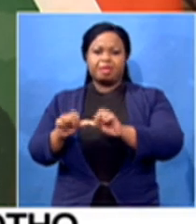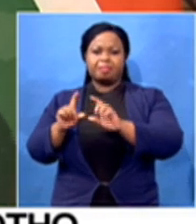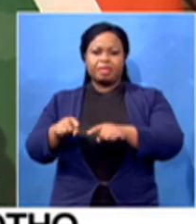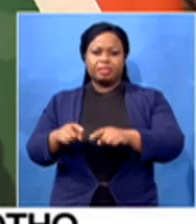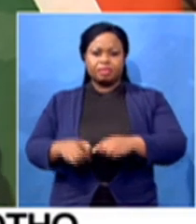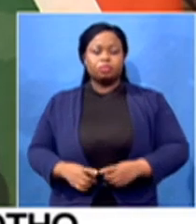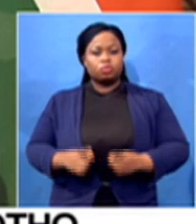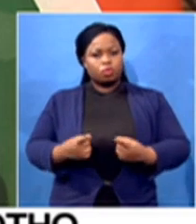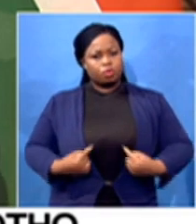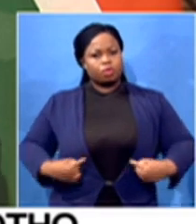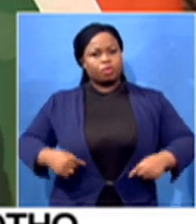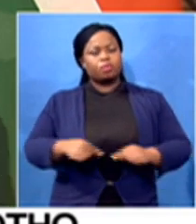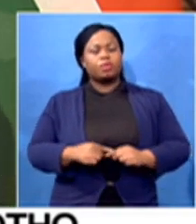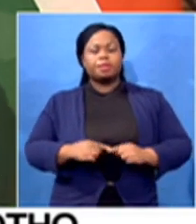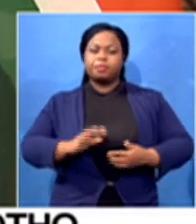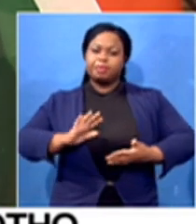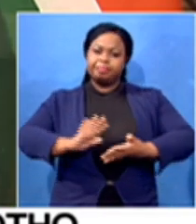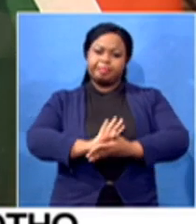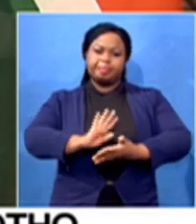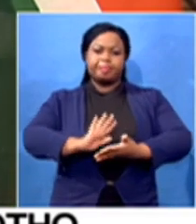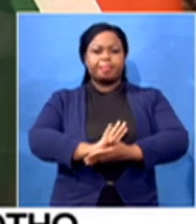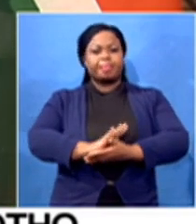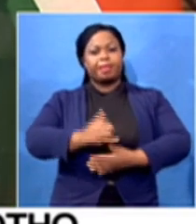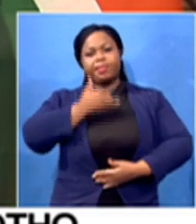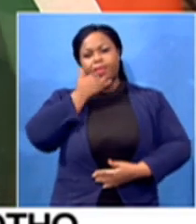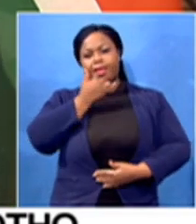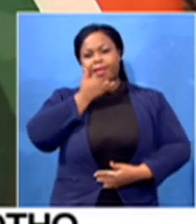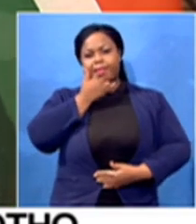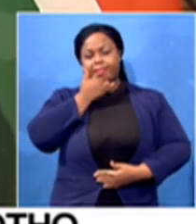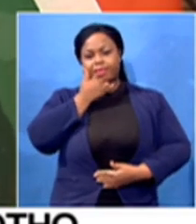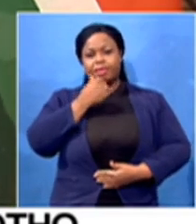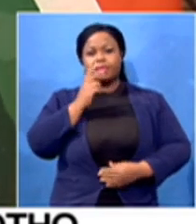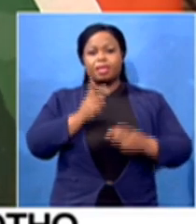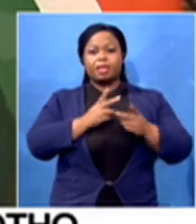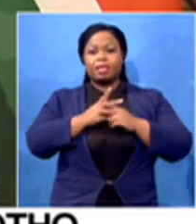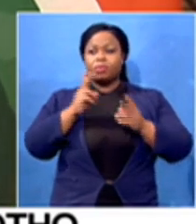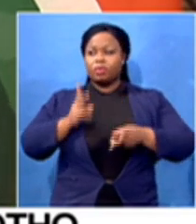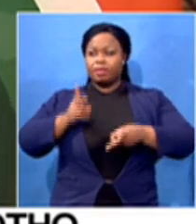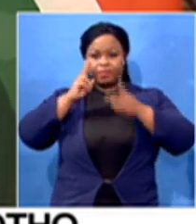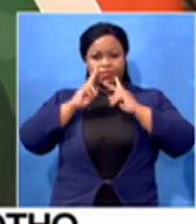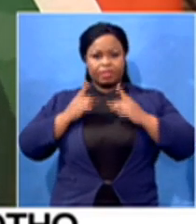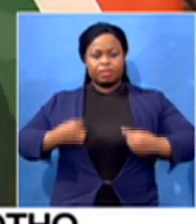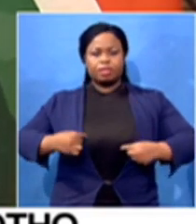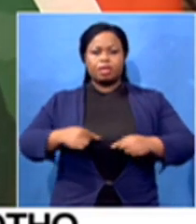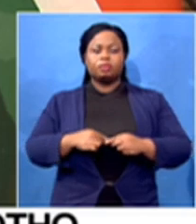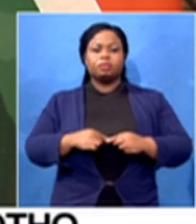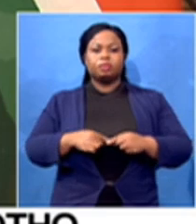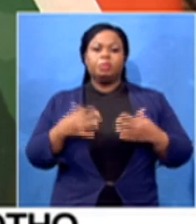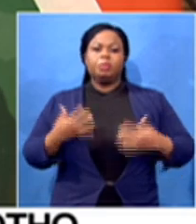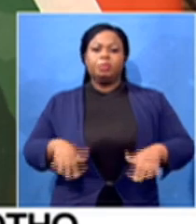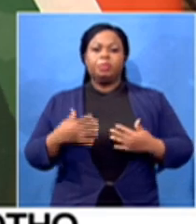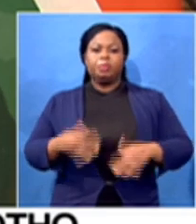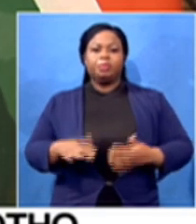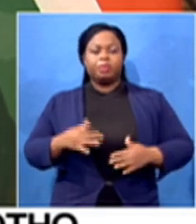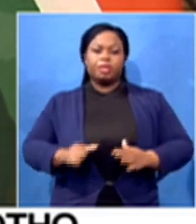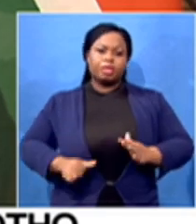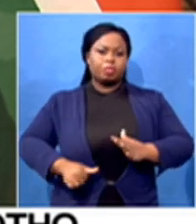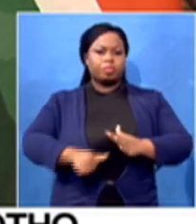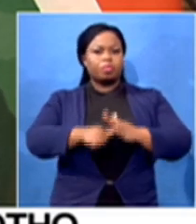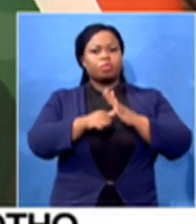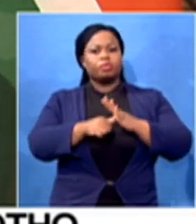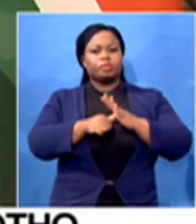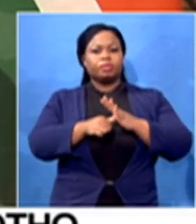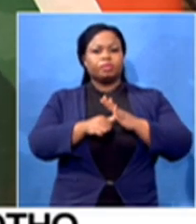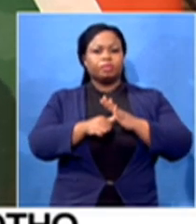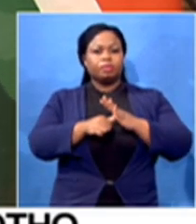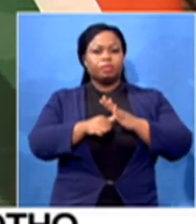we are delighted, and this visit also marks a very important milestone of